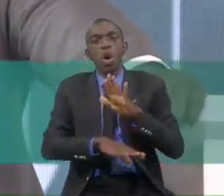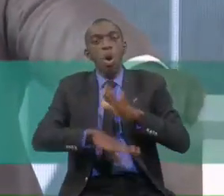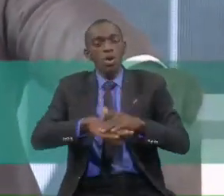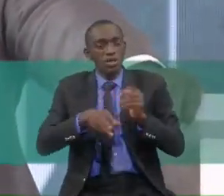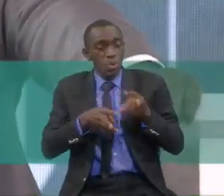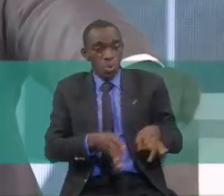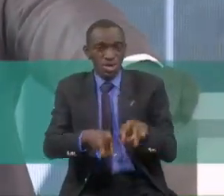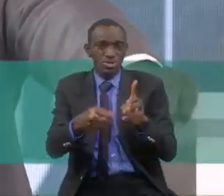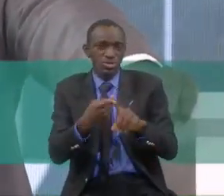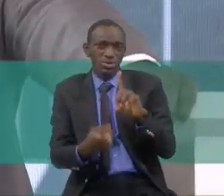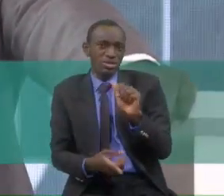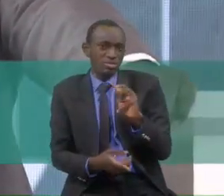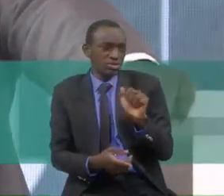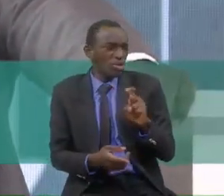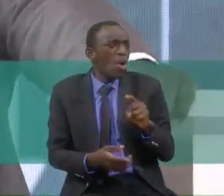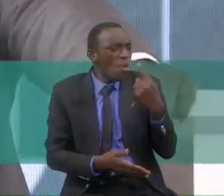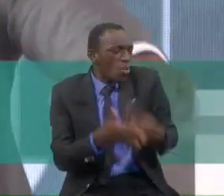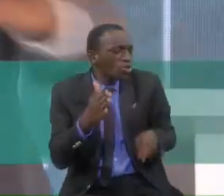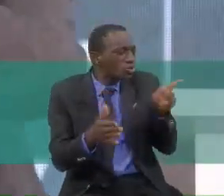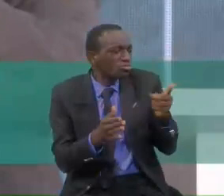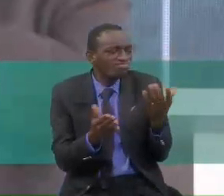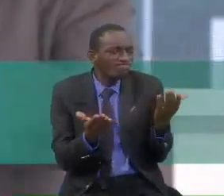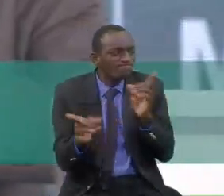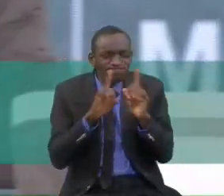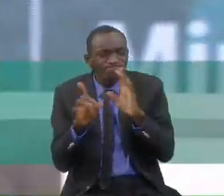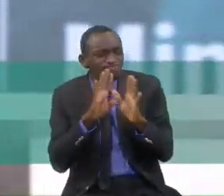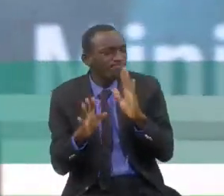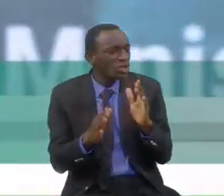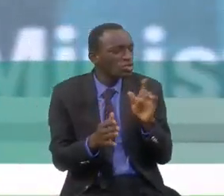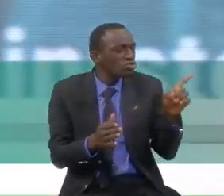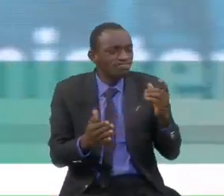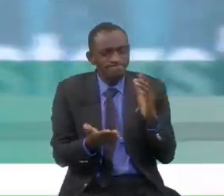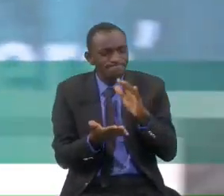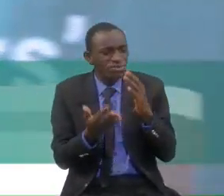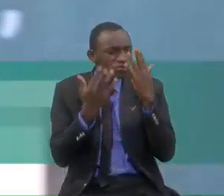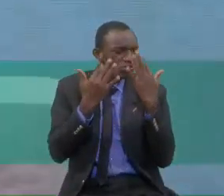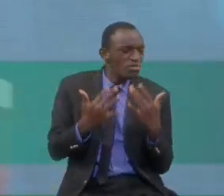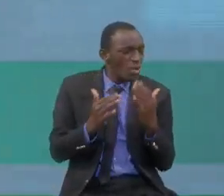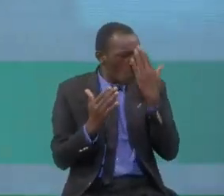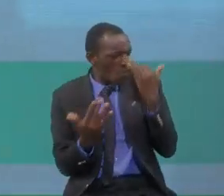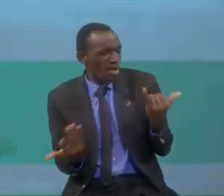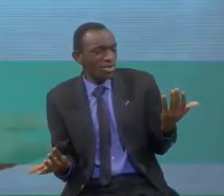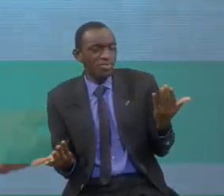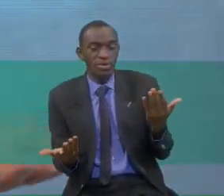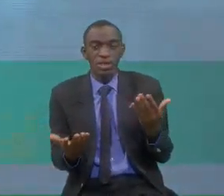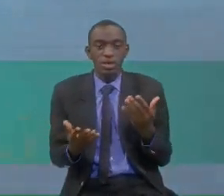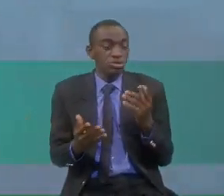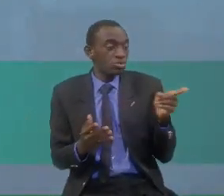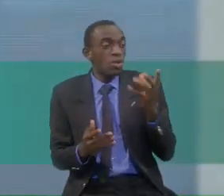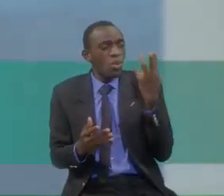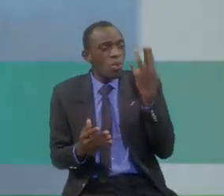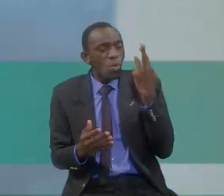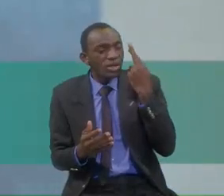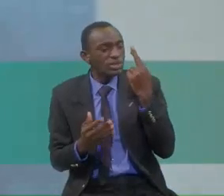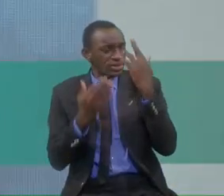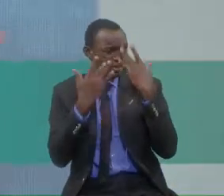talking about that you seem so sorrowful? They were sad. What is it you are discussing? They said, are you a stranger